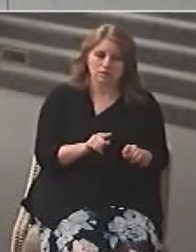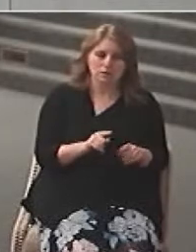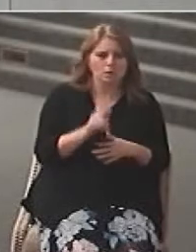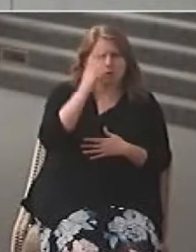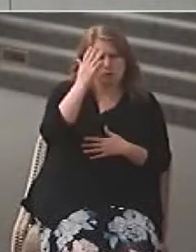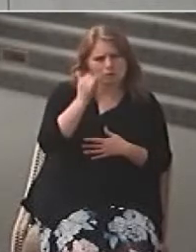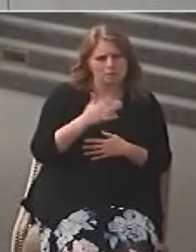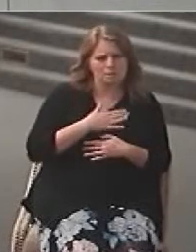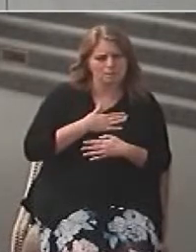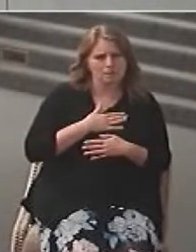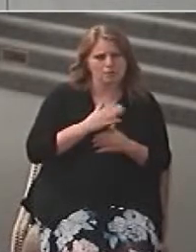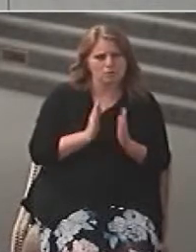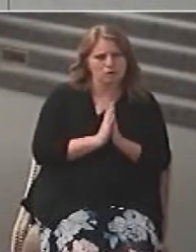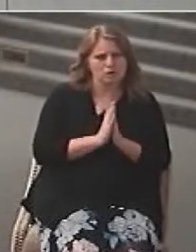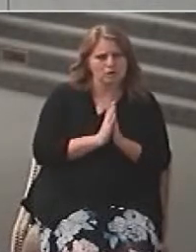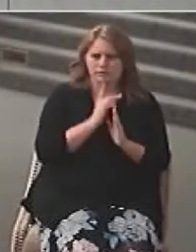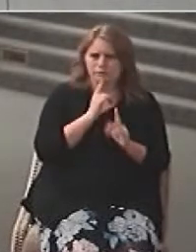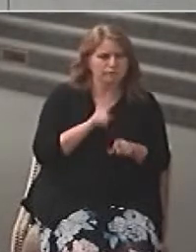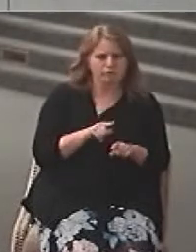my prayer's not getting answered.